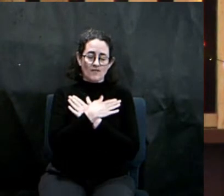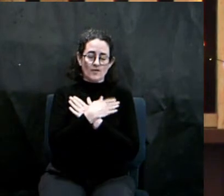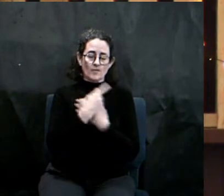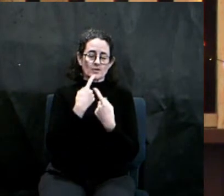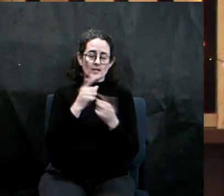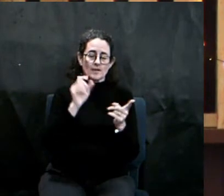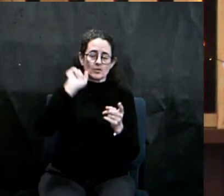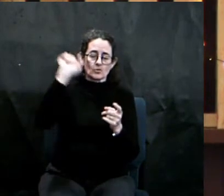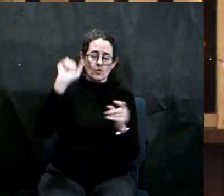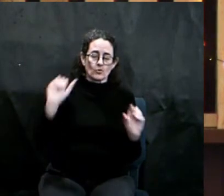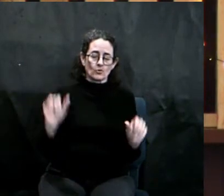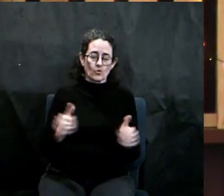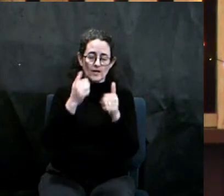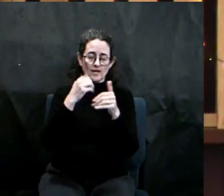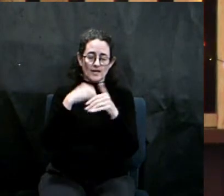the world.